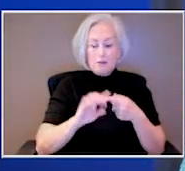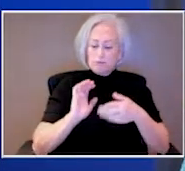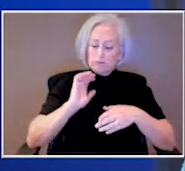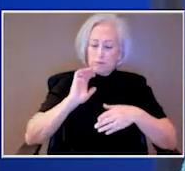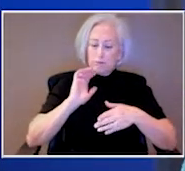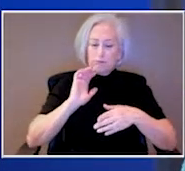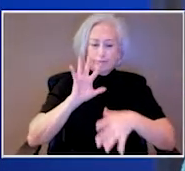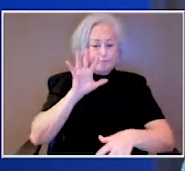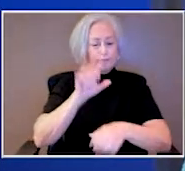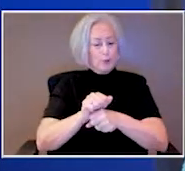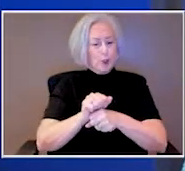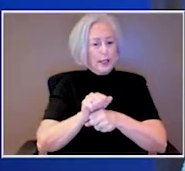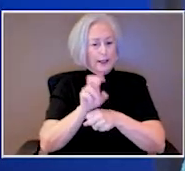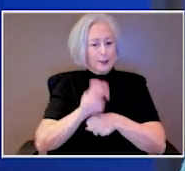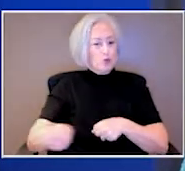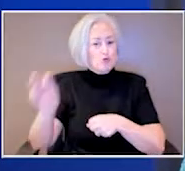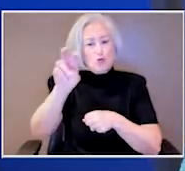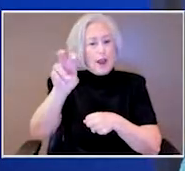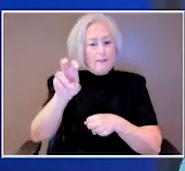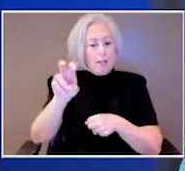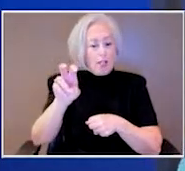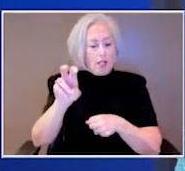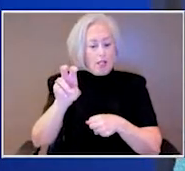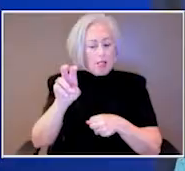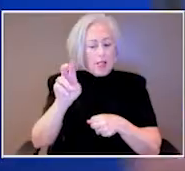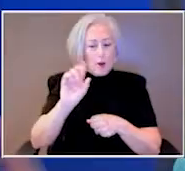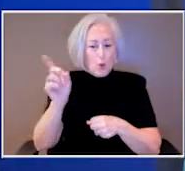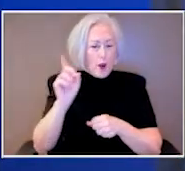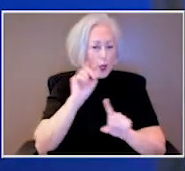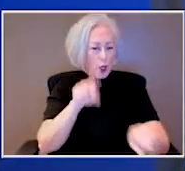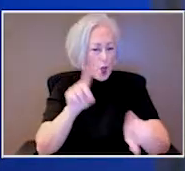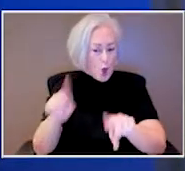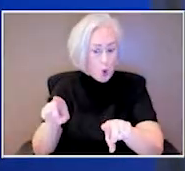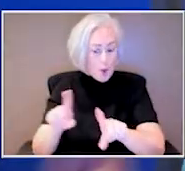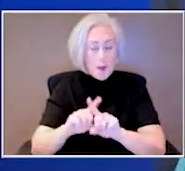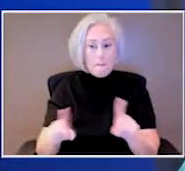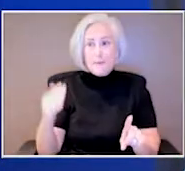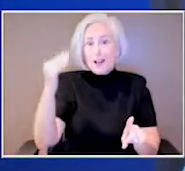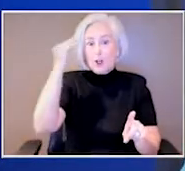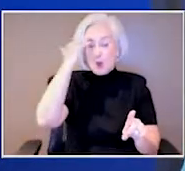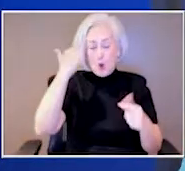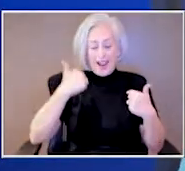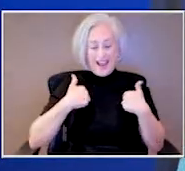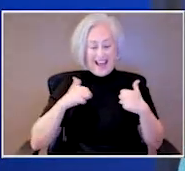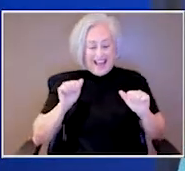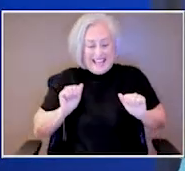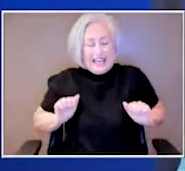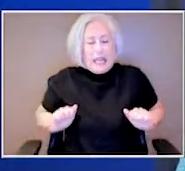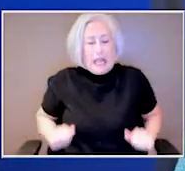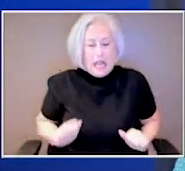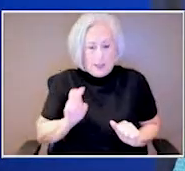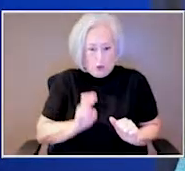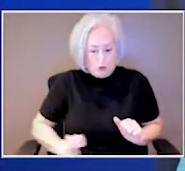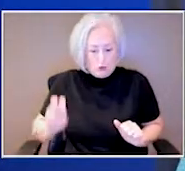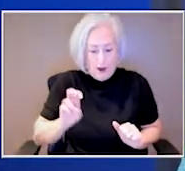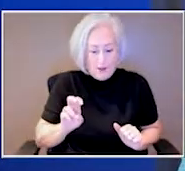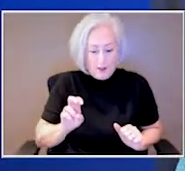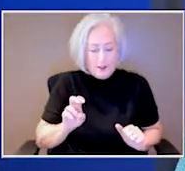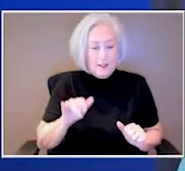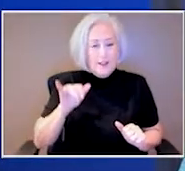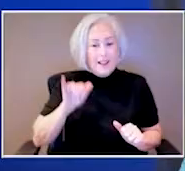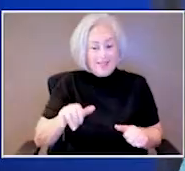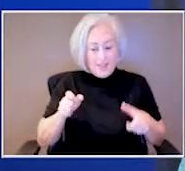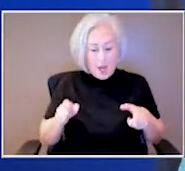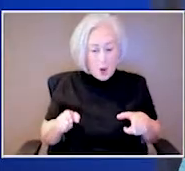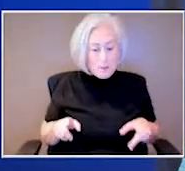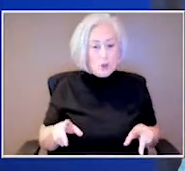the logistics of it. It's knowing that I can, that these are opportunities that